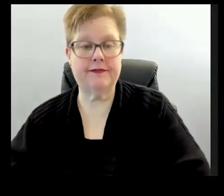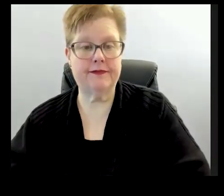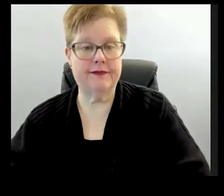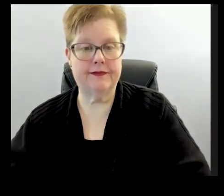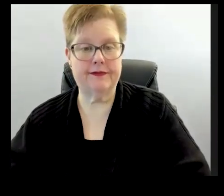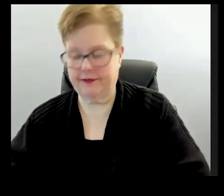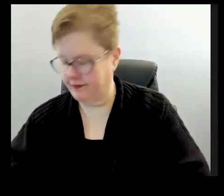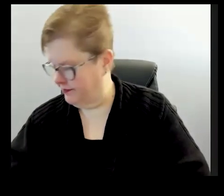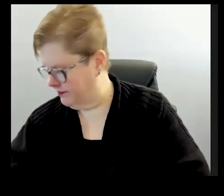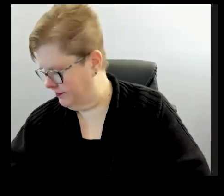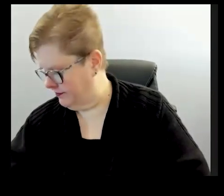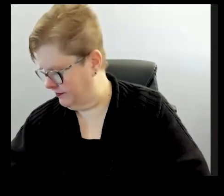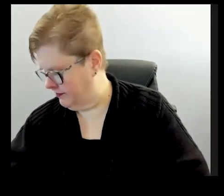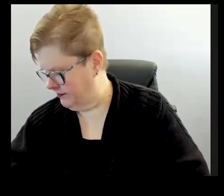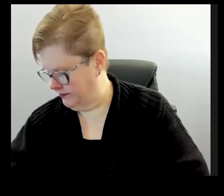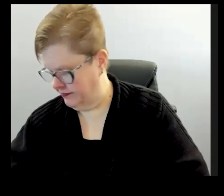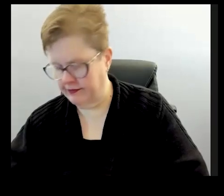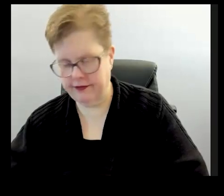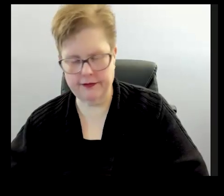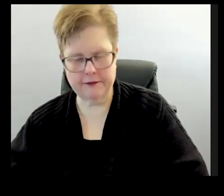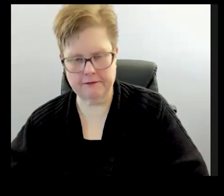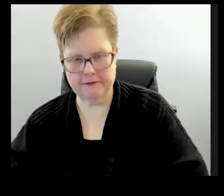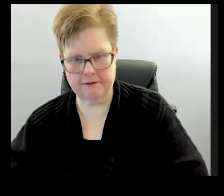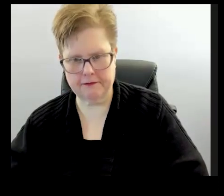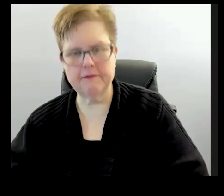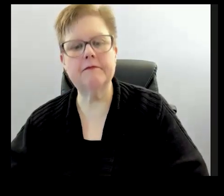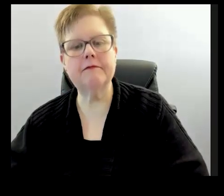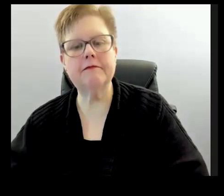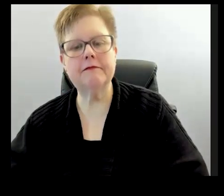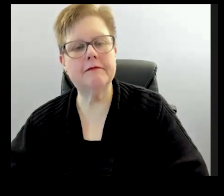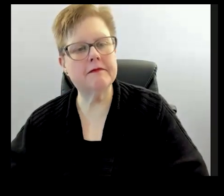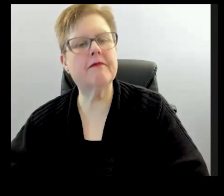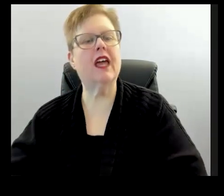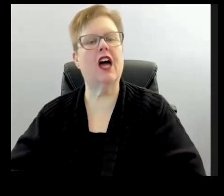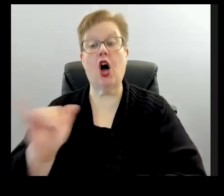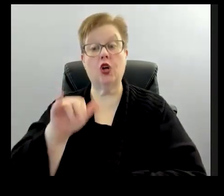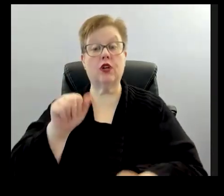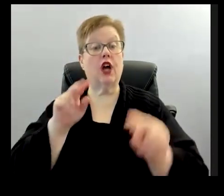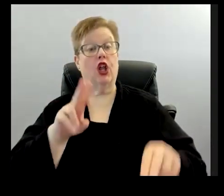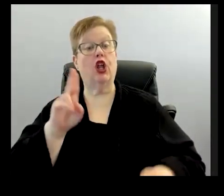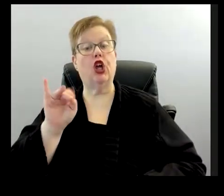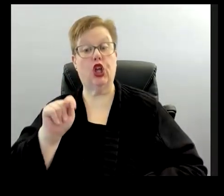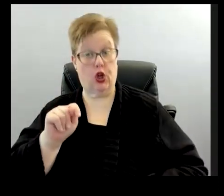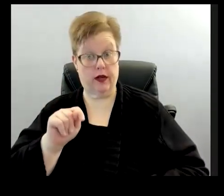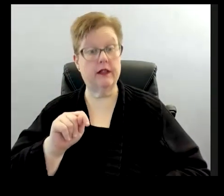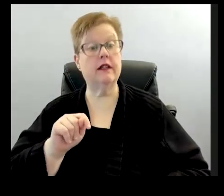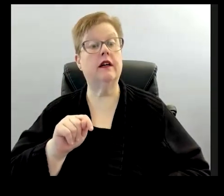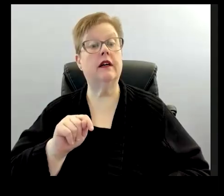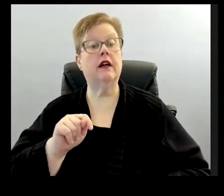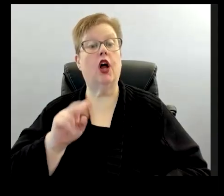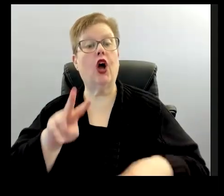Um, so that's how you find that. You can also go into the unit. So I will go into